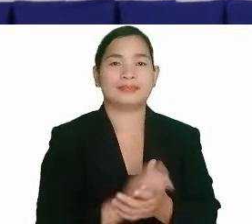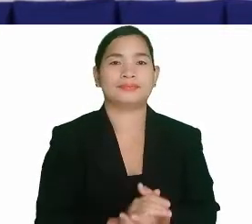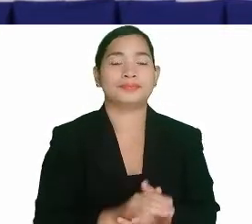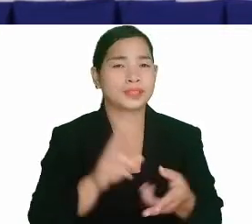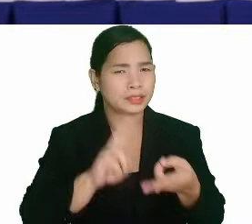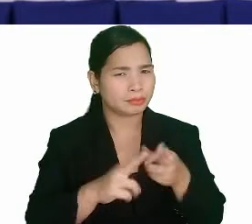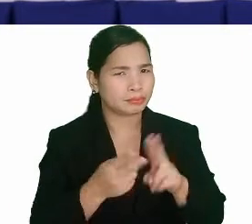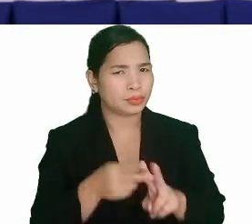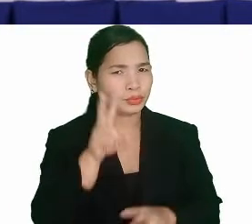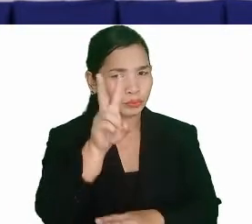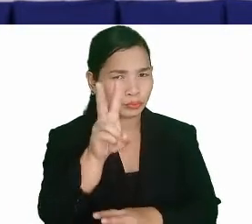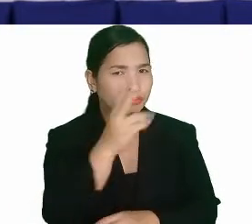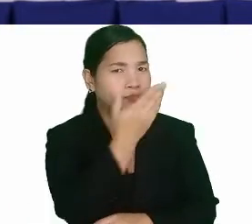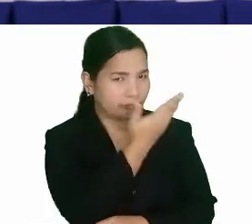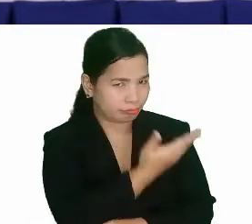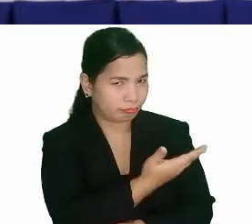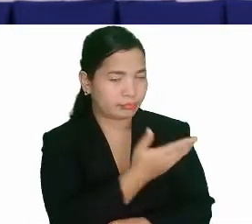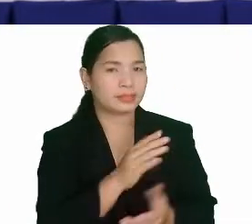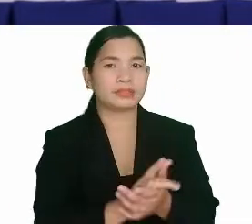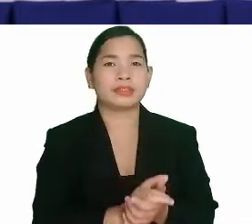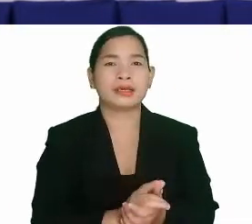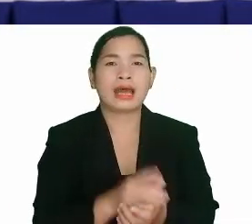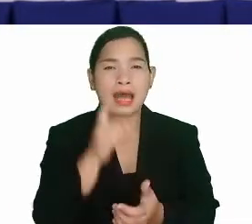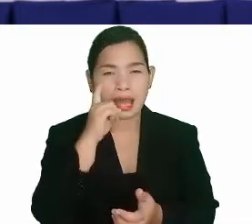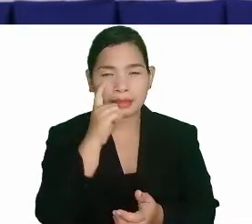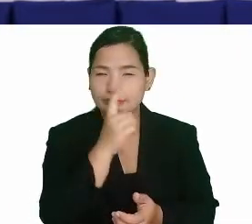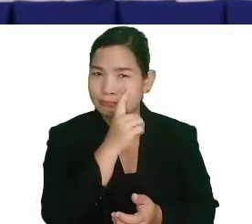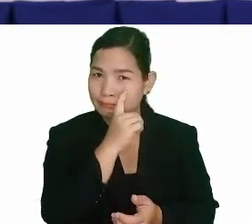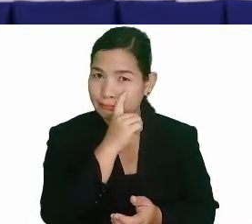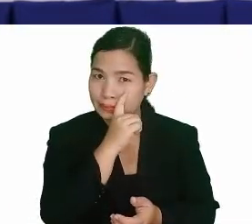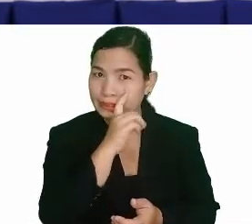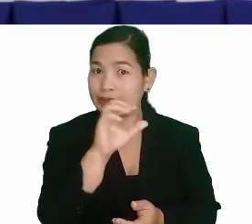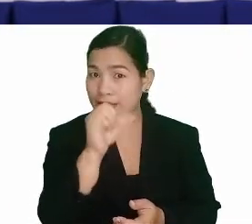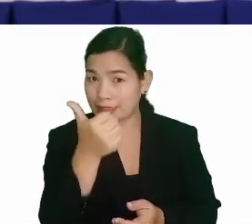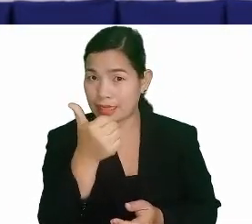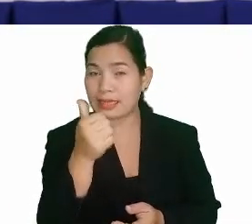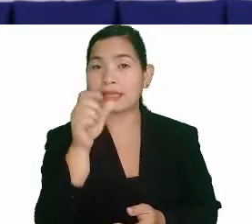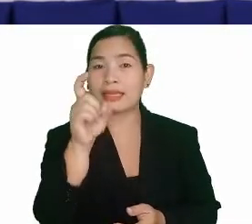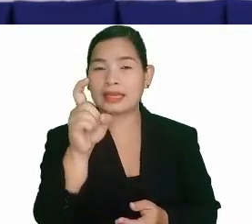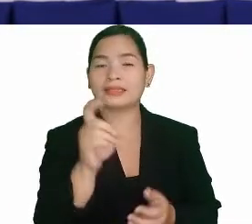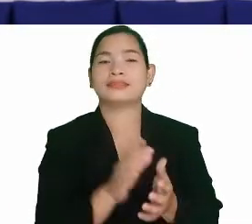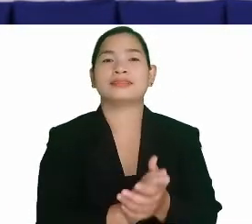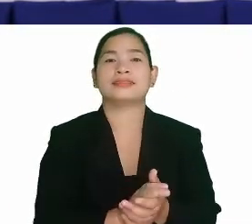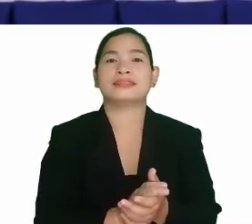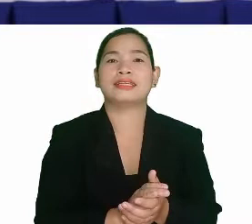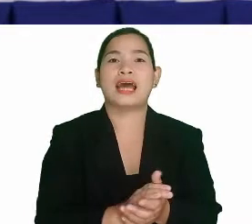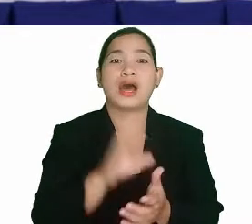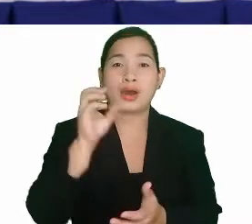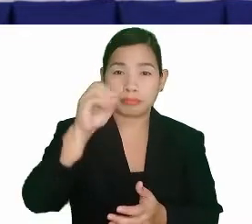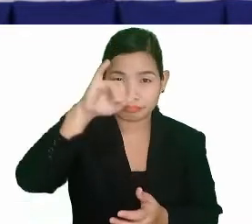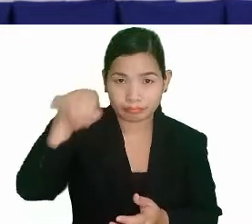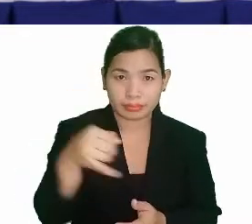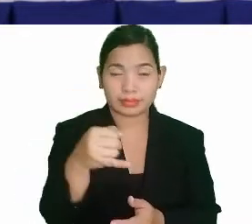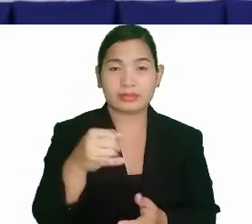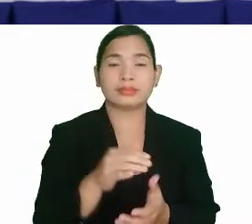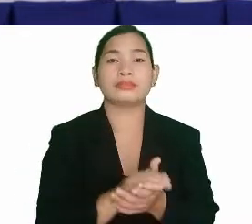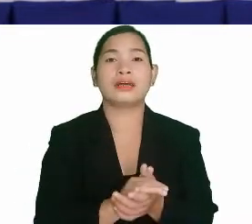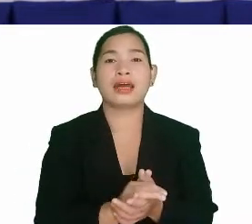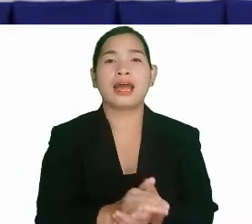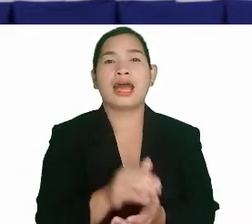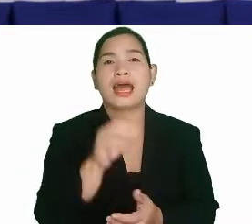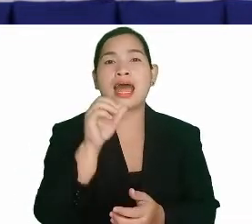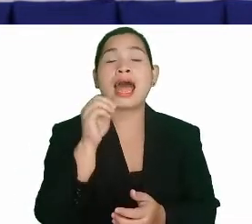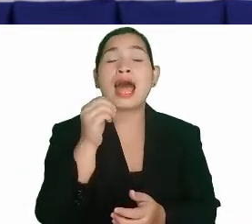Number 2. Eyepiece magnification is 10x, while objective lens magnification is in high